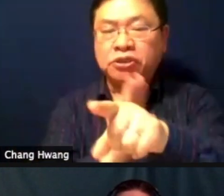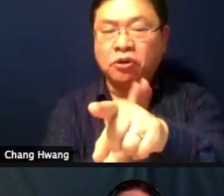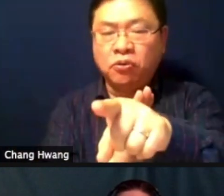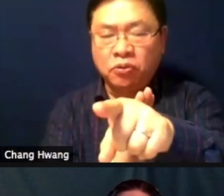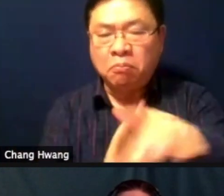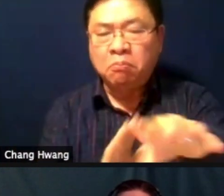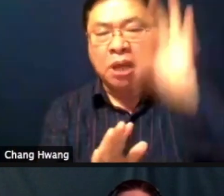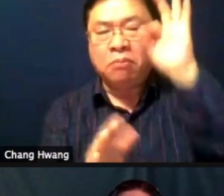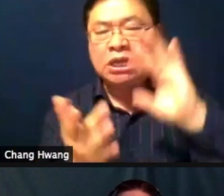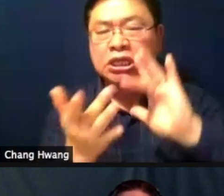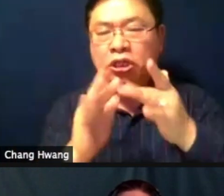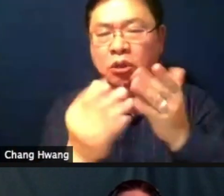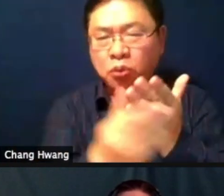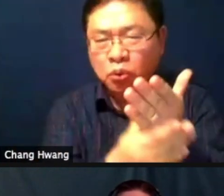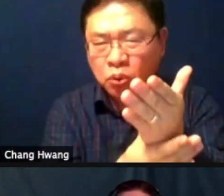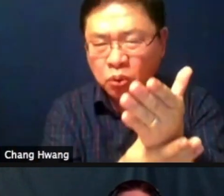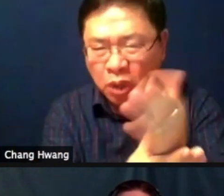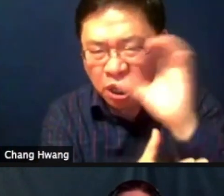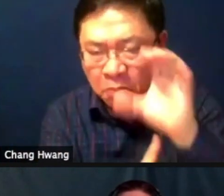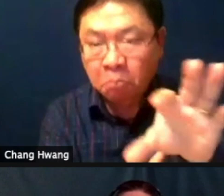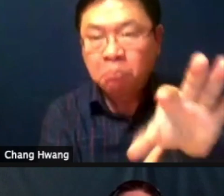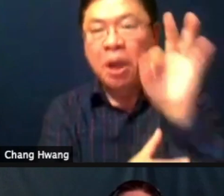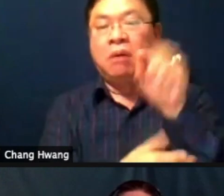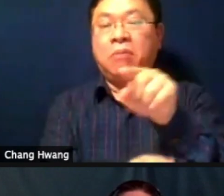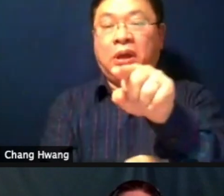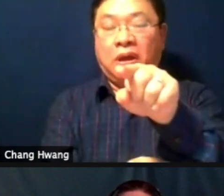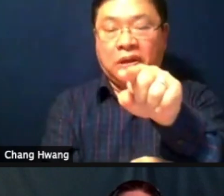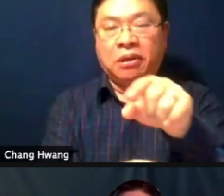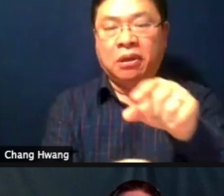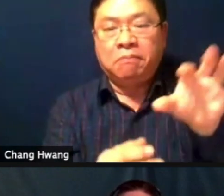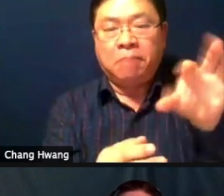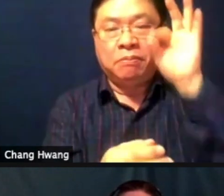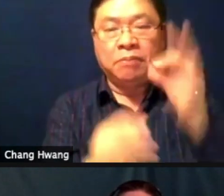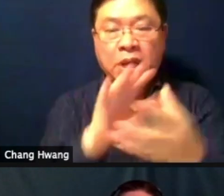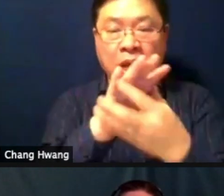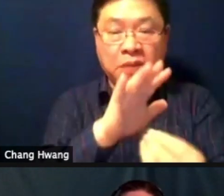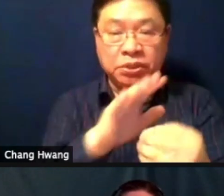And it is one indication, proof that they were using signed language at the time.